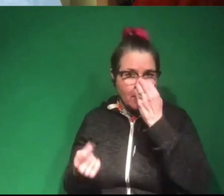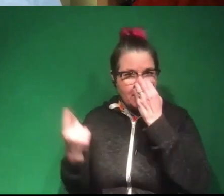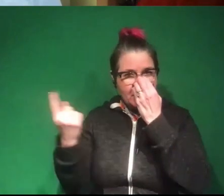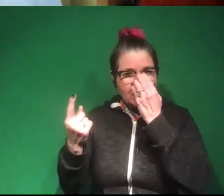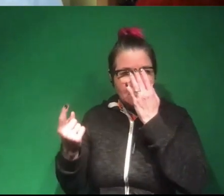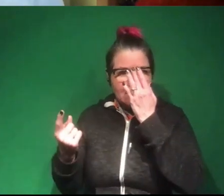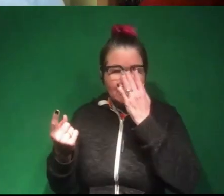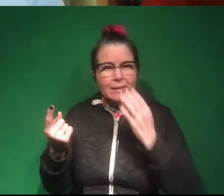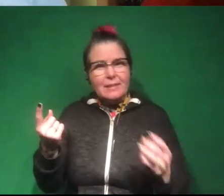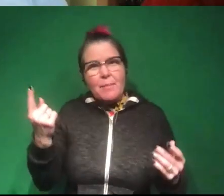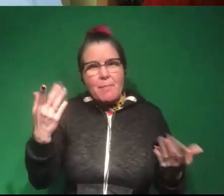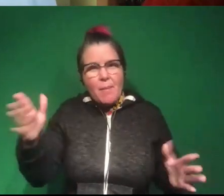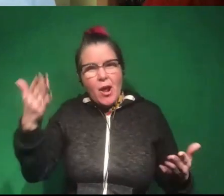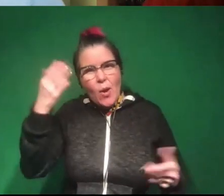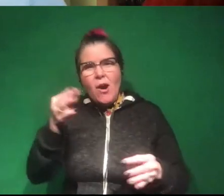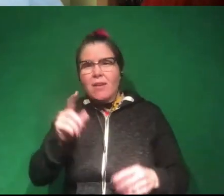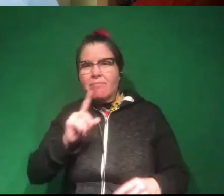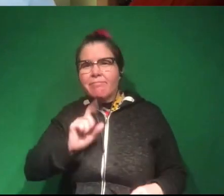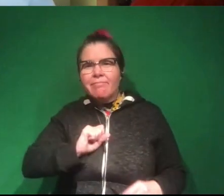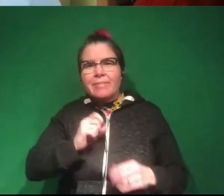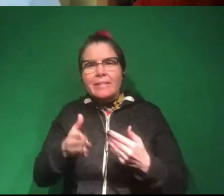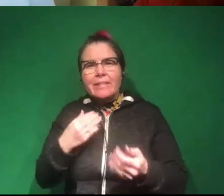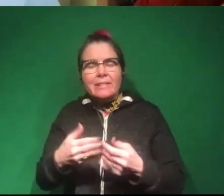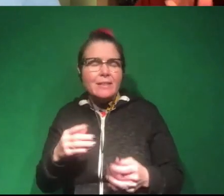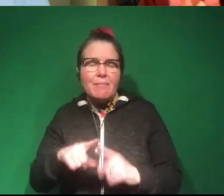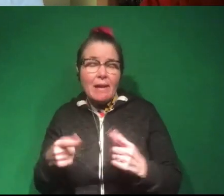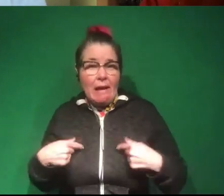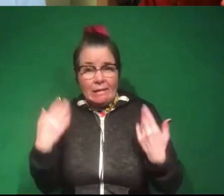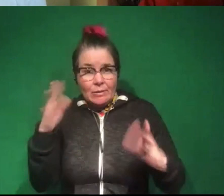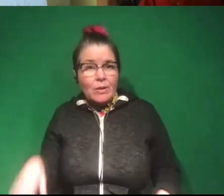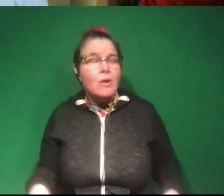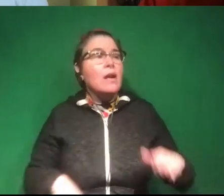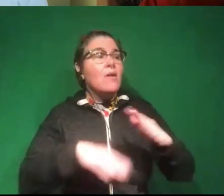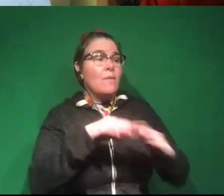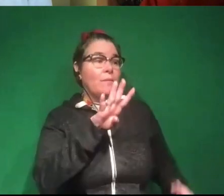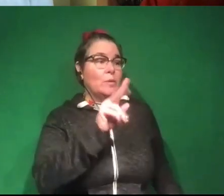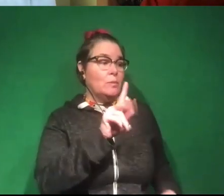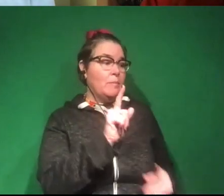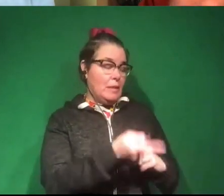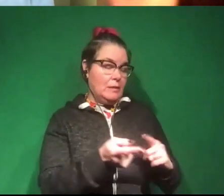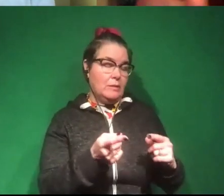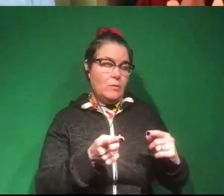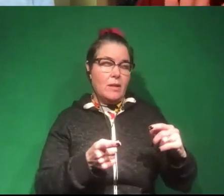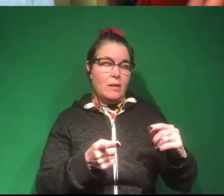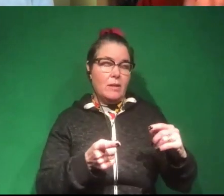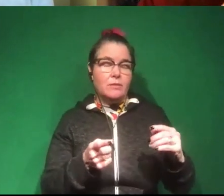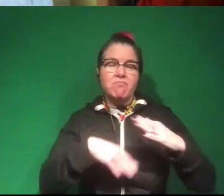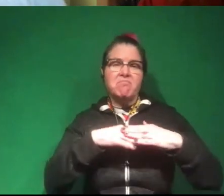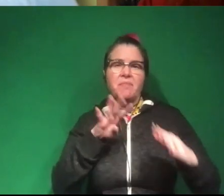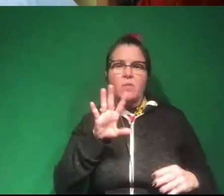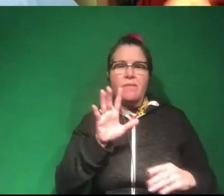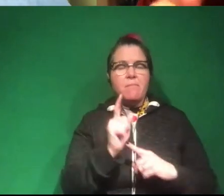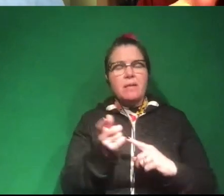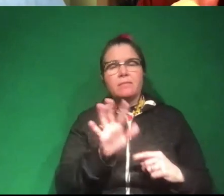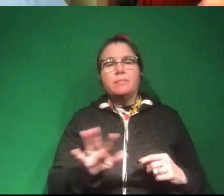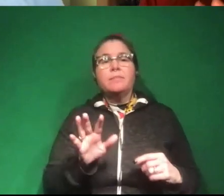"Come on, that's an easy one." I know why ants are called ants. Okay, so we're at 42 minutes now, so we like to wrap up around 45